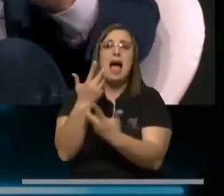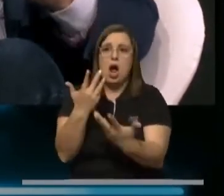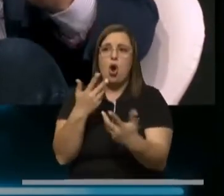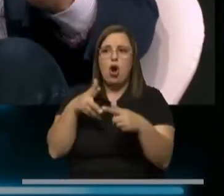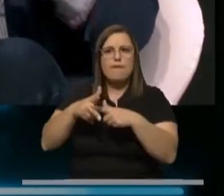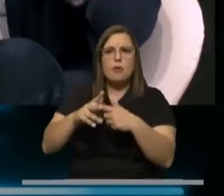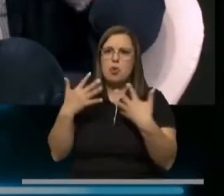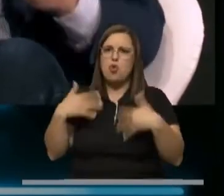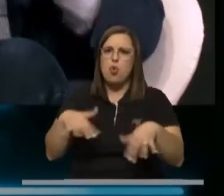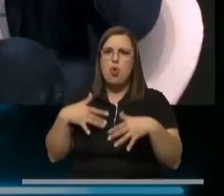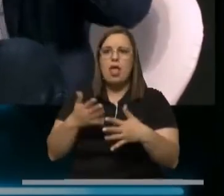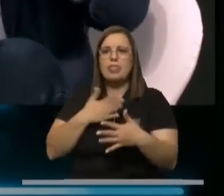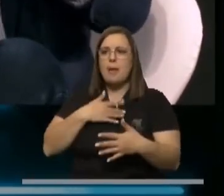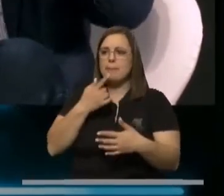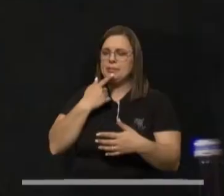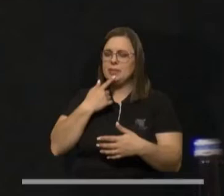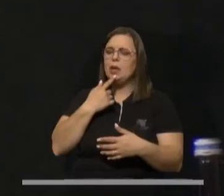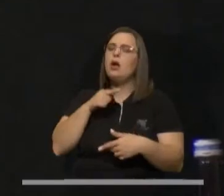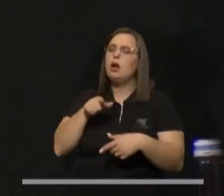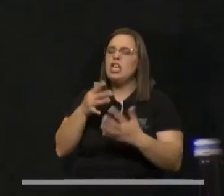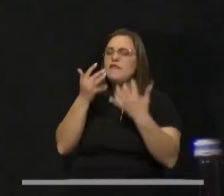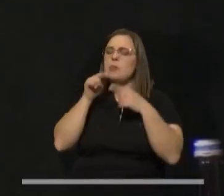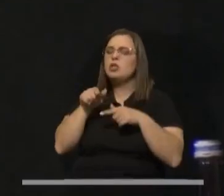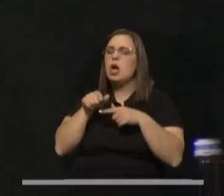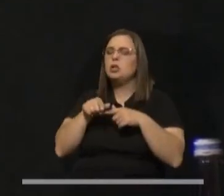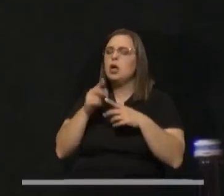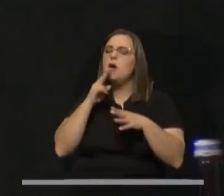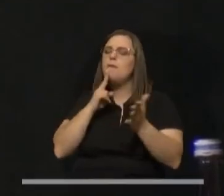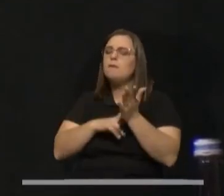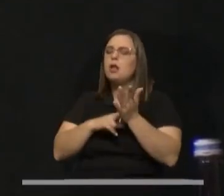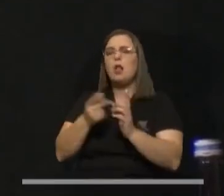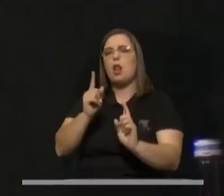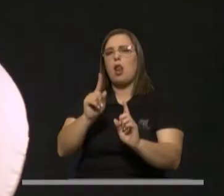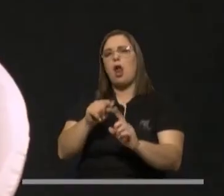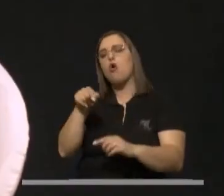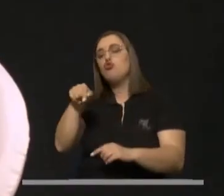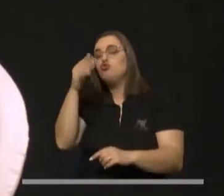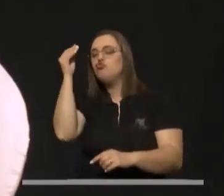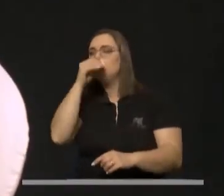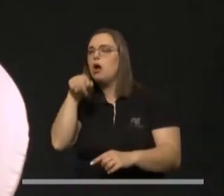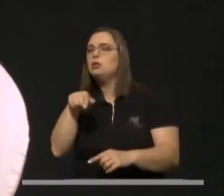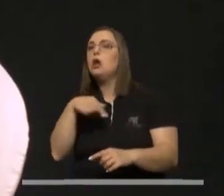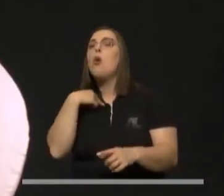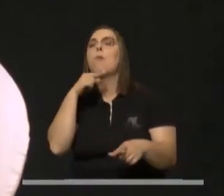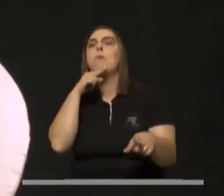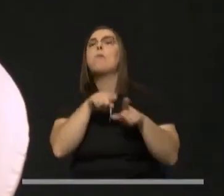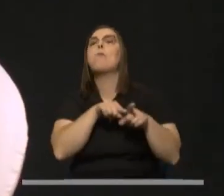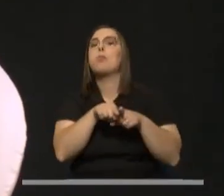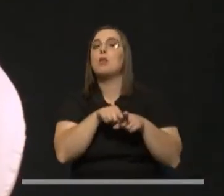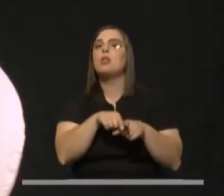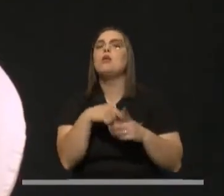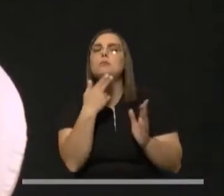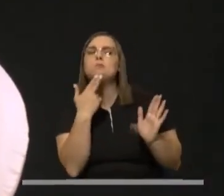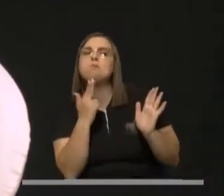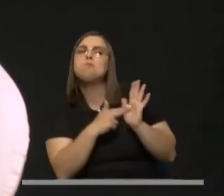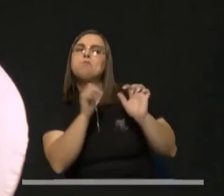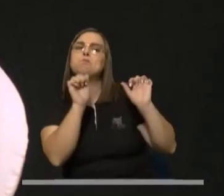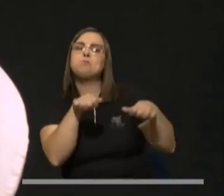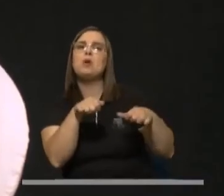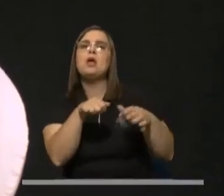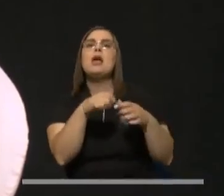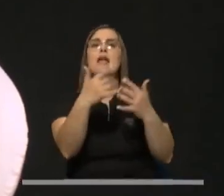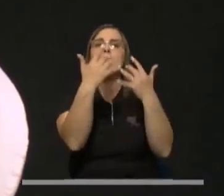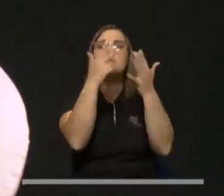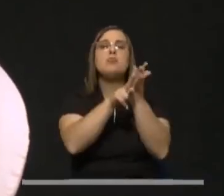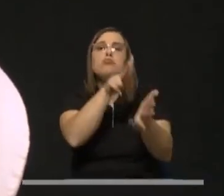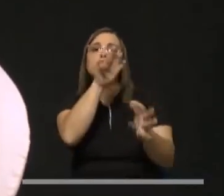to have more and more tools that are going to allow them to know and check whether the content of the discourse,